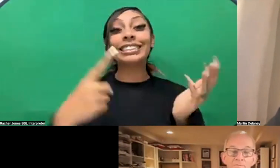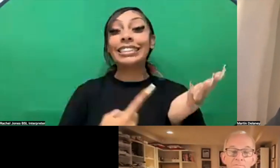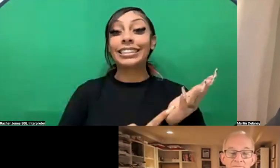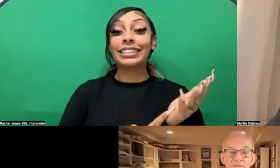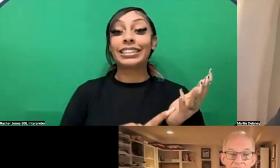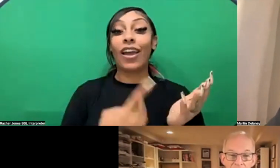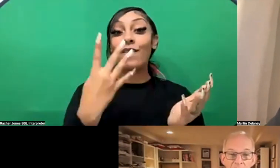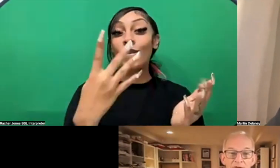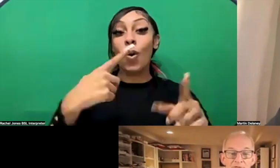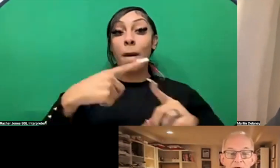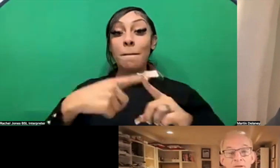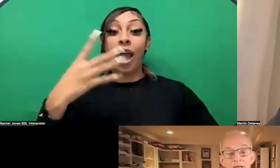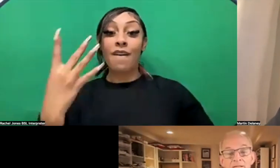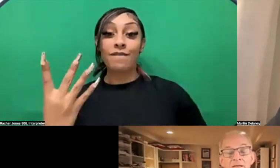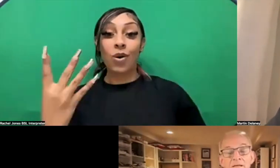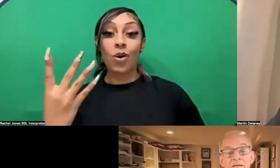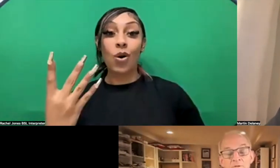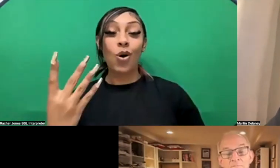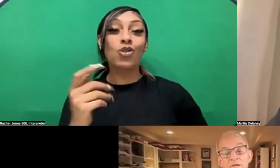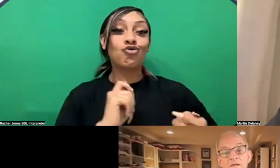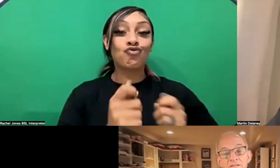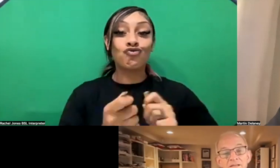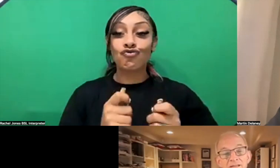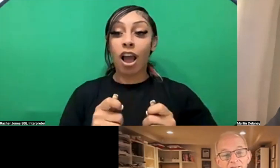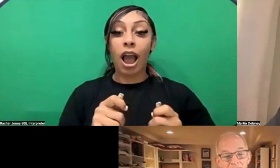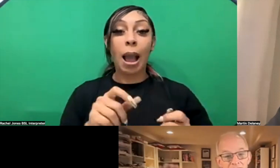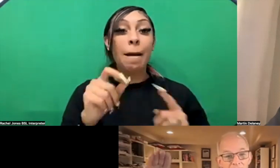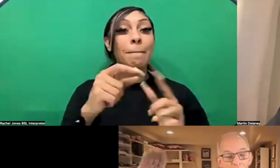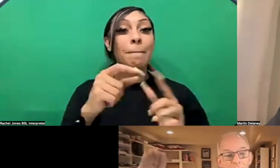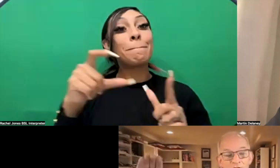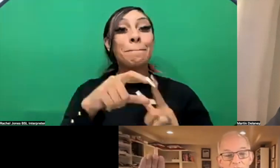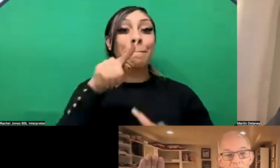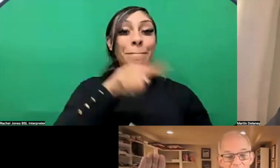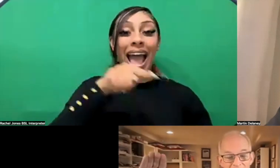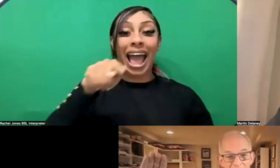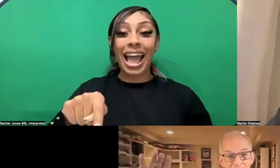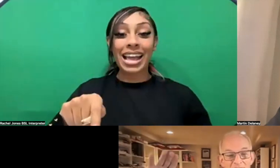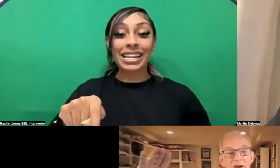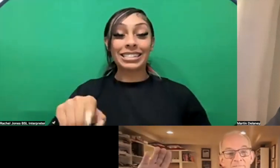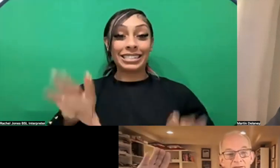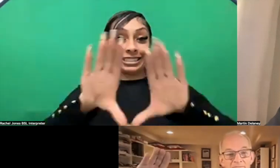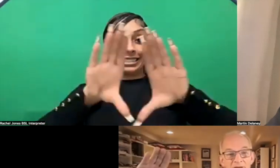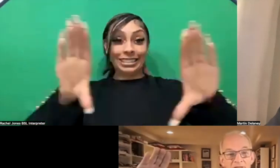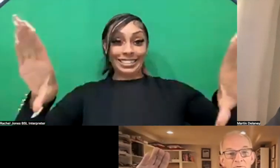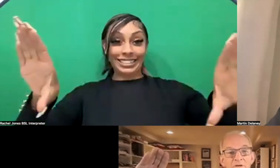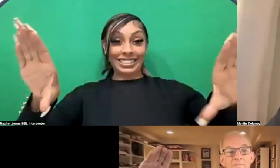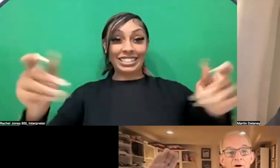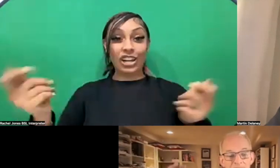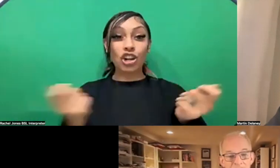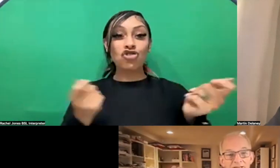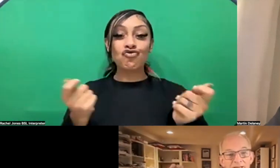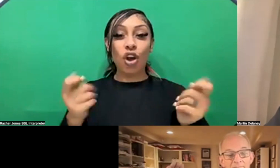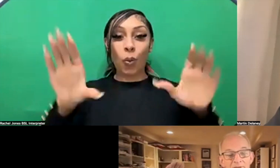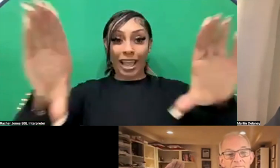4x4 matrix of large drum pads was because the whole control panel of this rack mount device would come